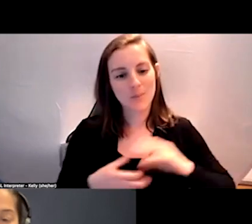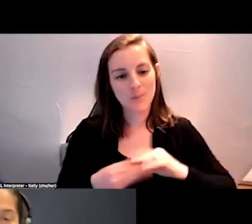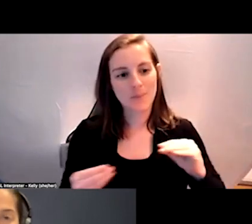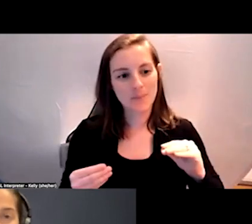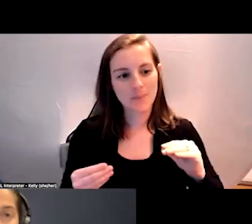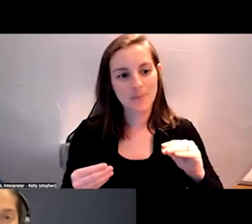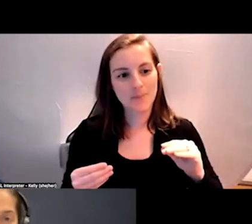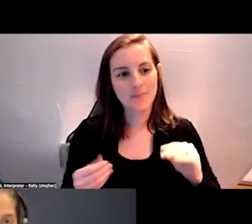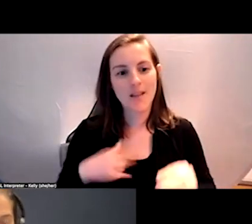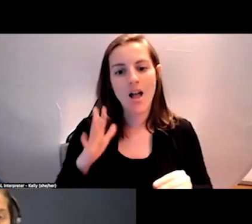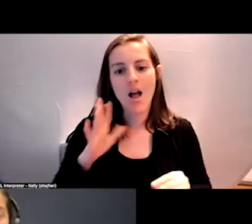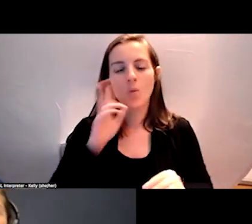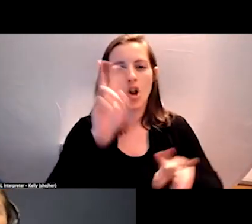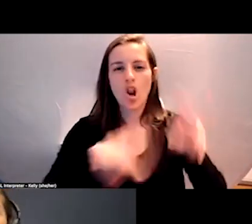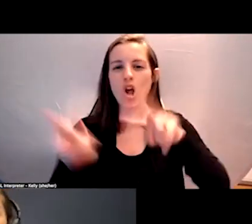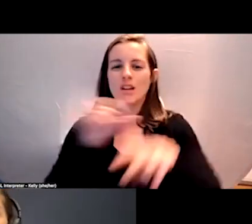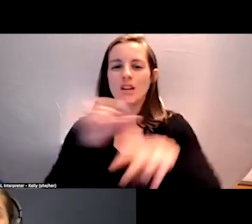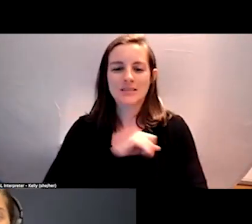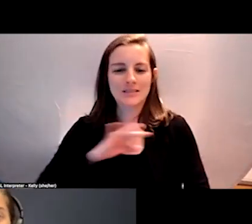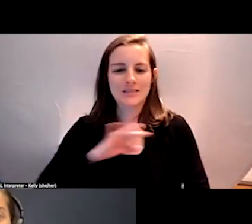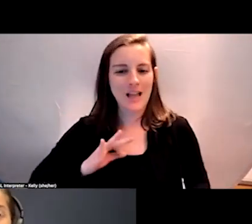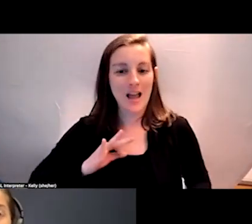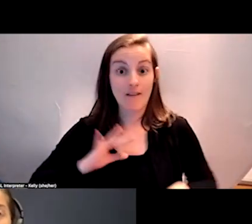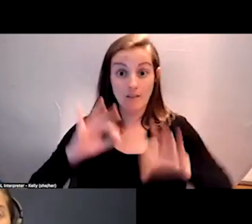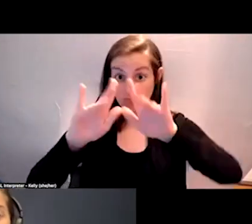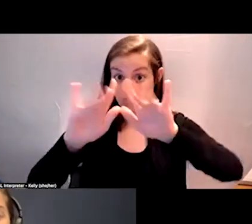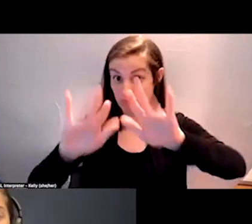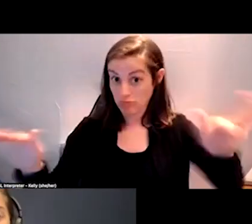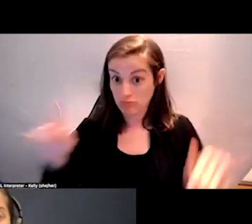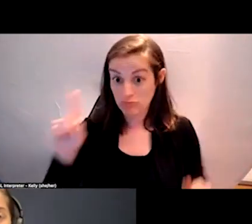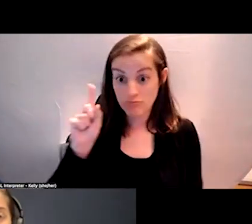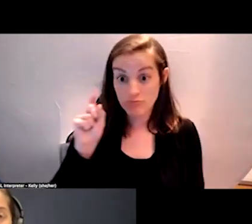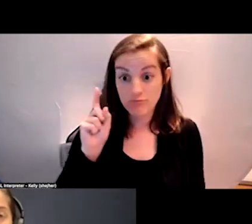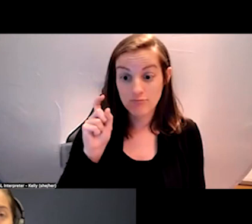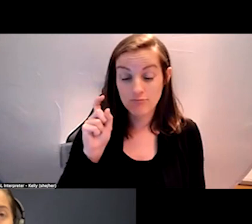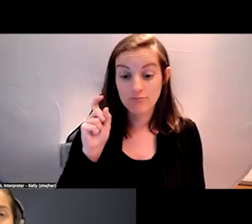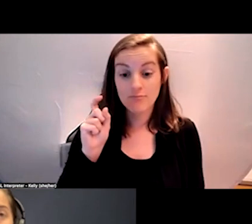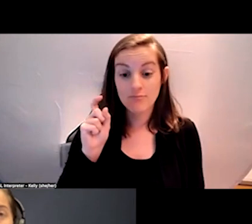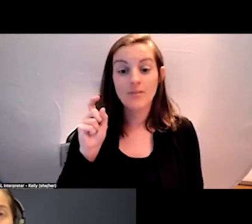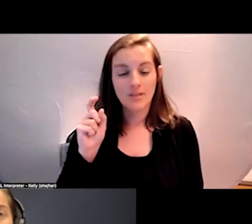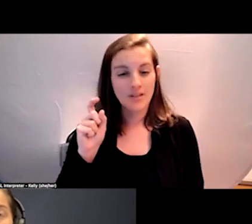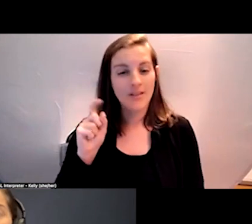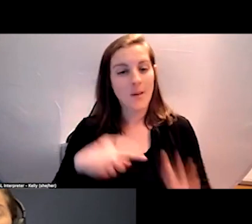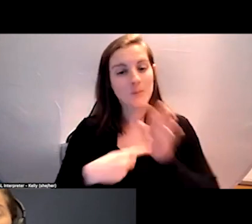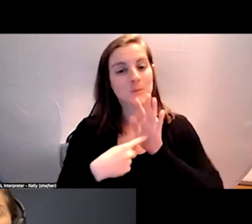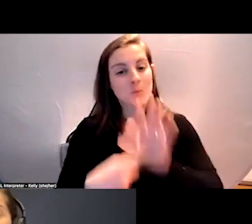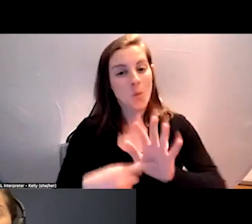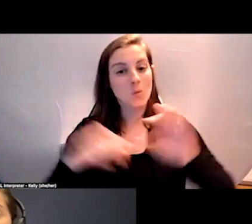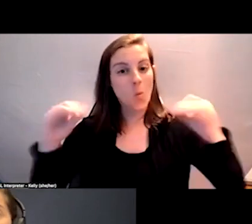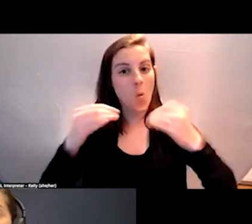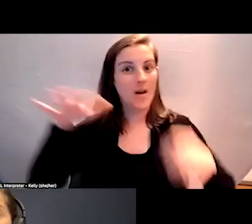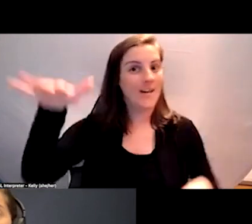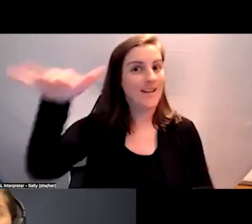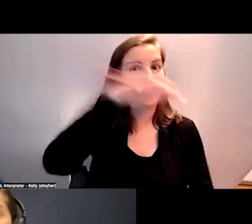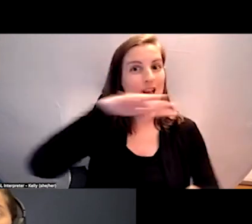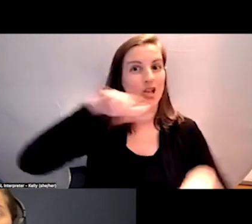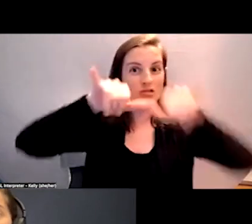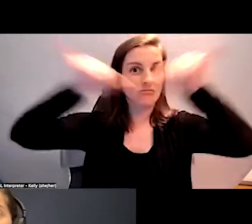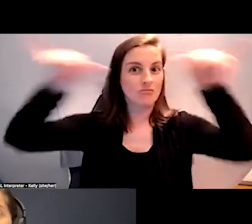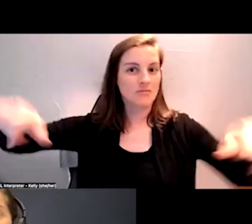diversity of the staff too, I mean, it shows an organizational commitment when folks are